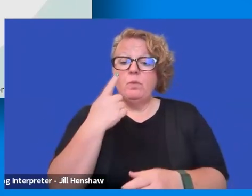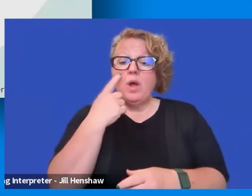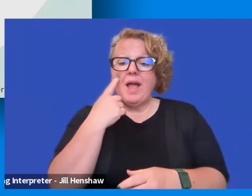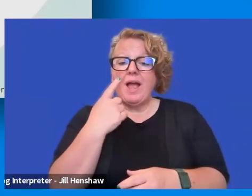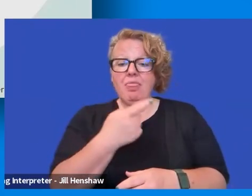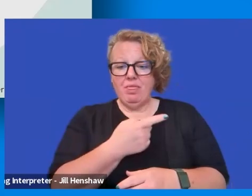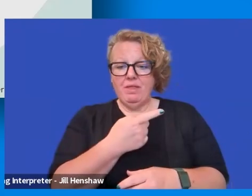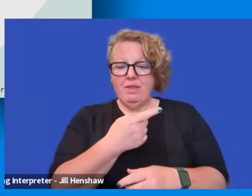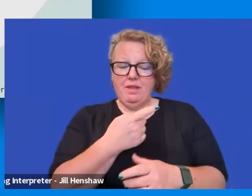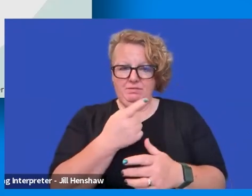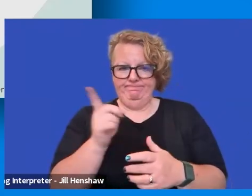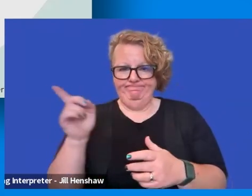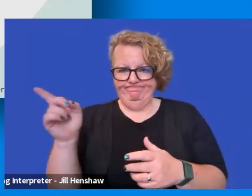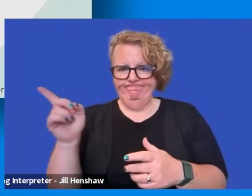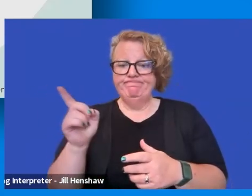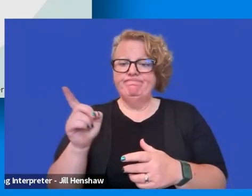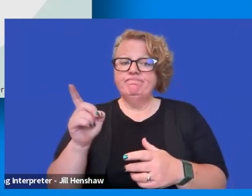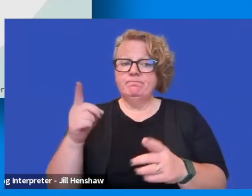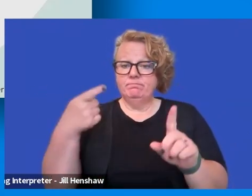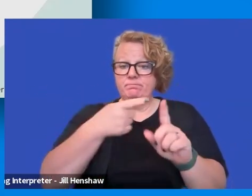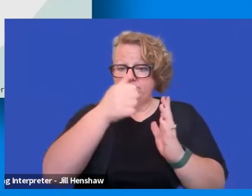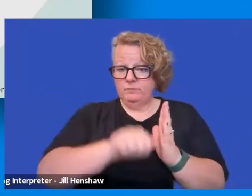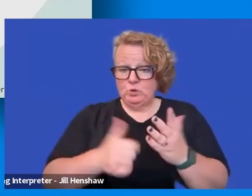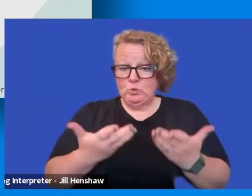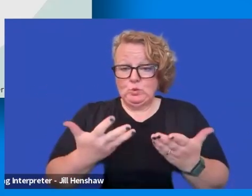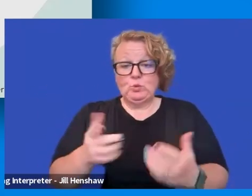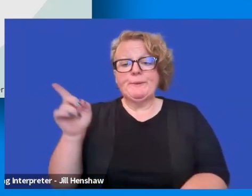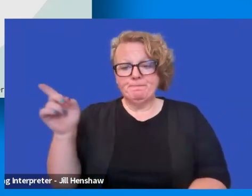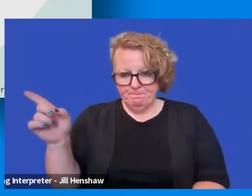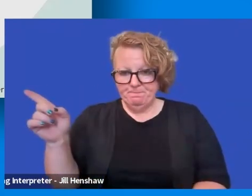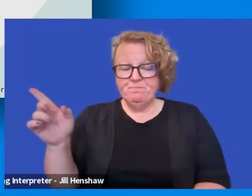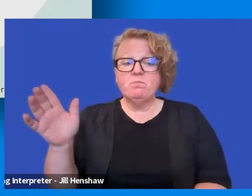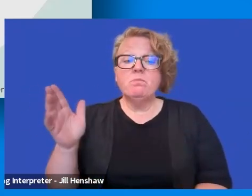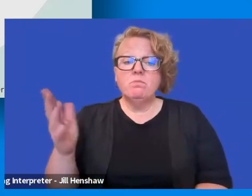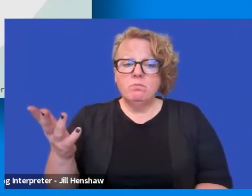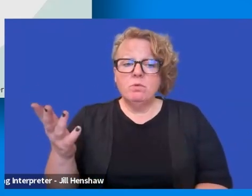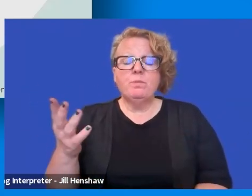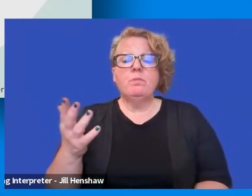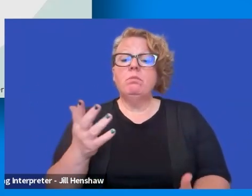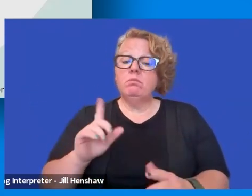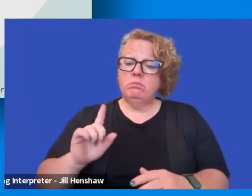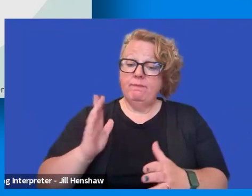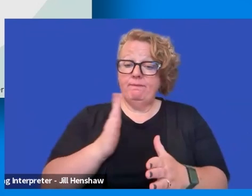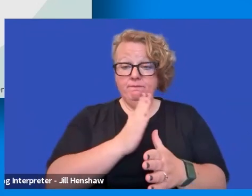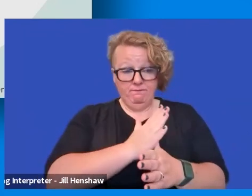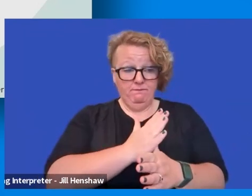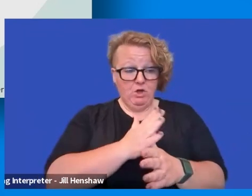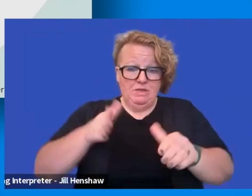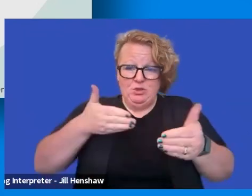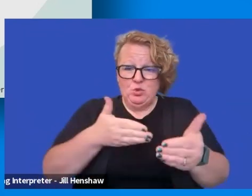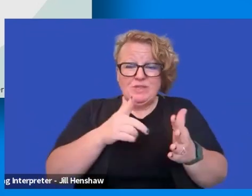conversation this afternoon, this is what we hope to cover in the webinar. We'll spend a little bit of time in a moment introducing the EDI